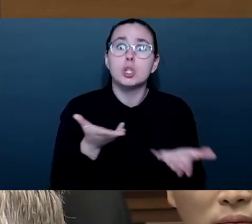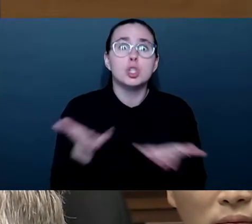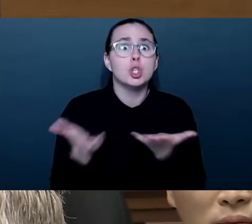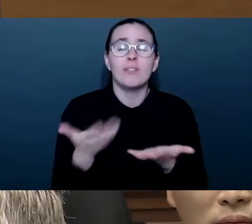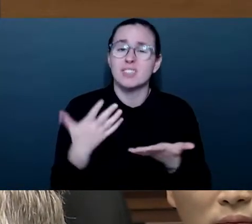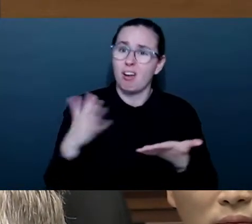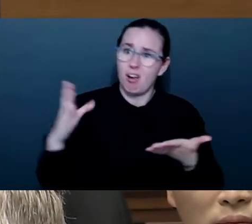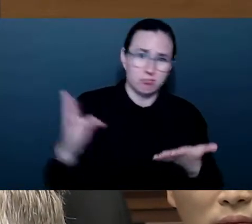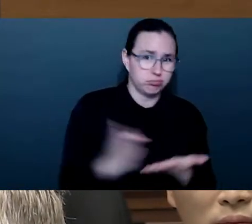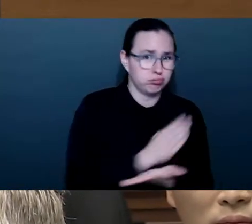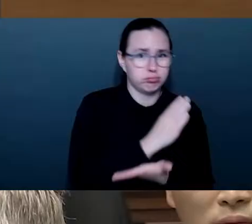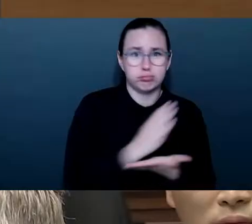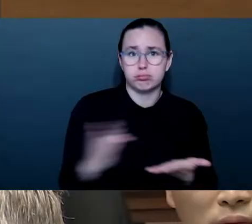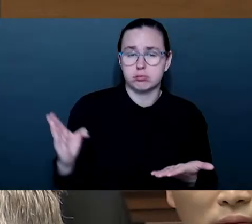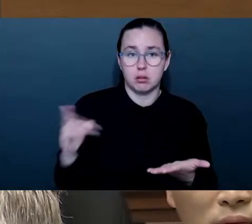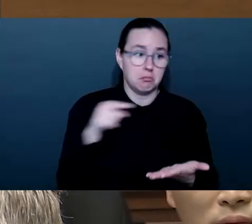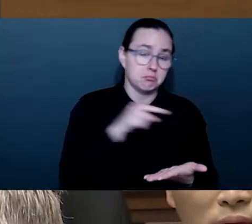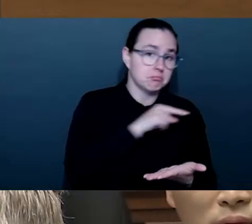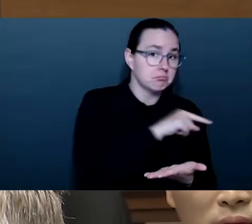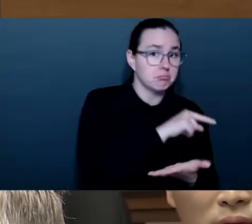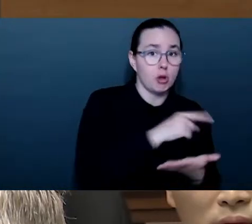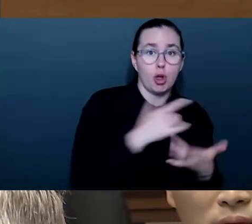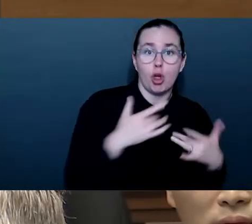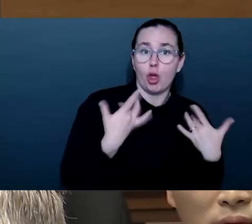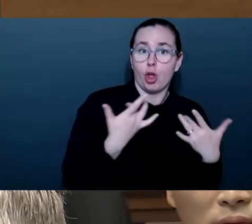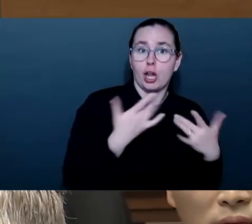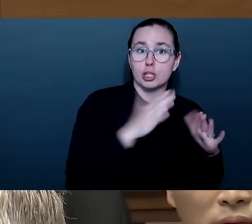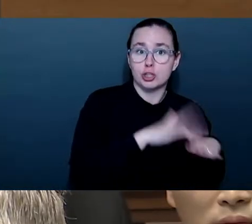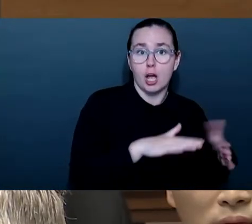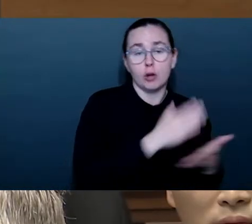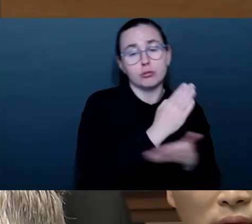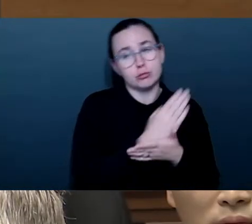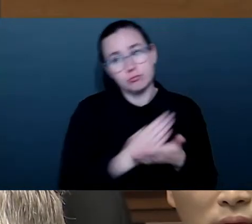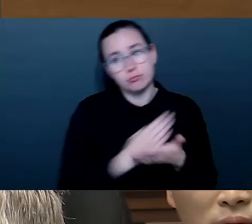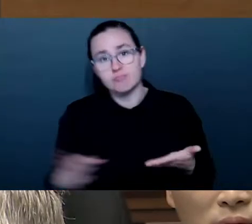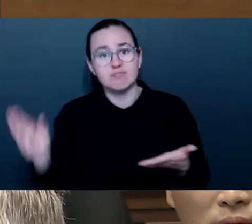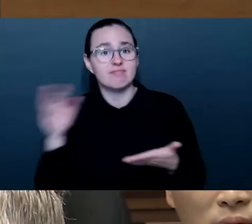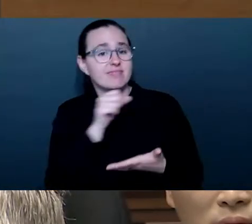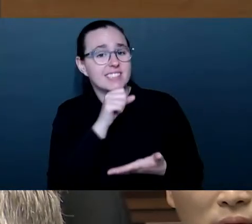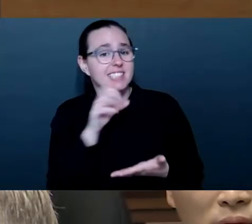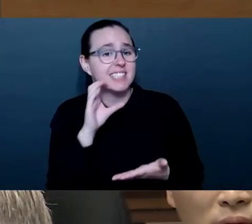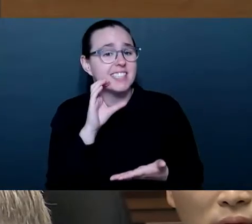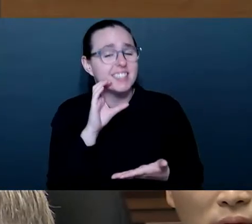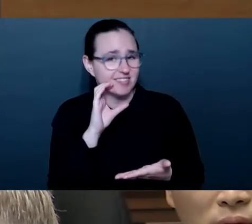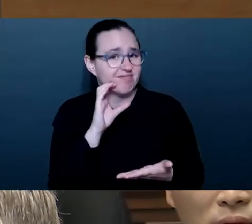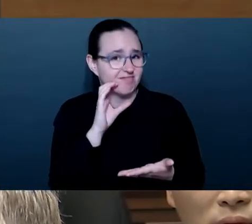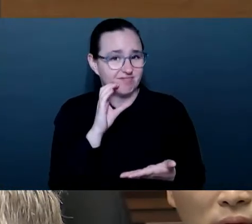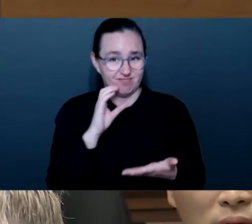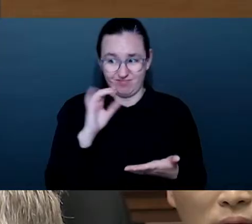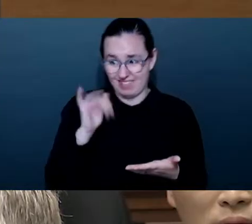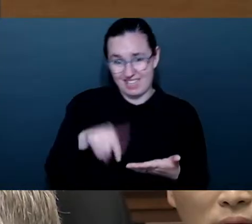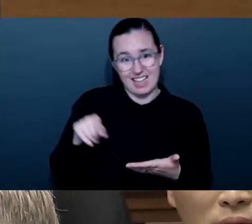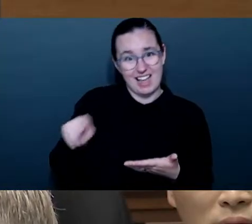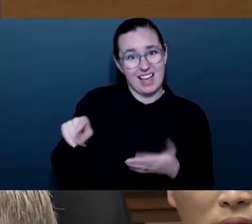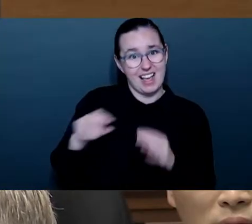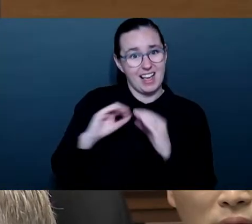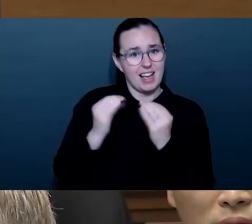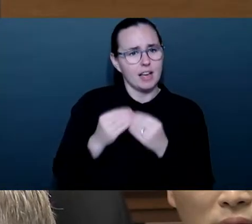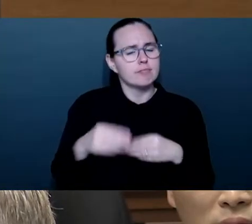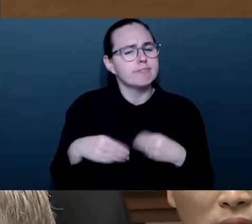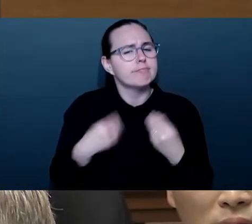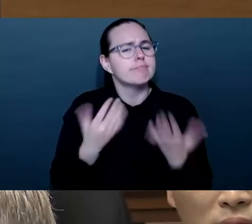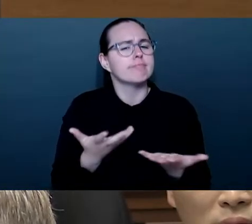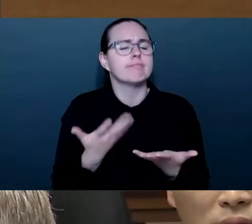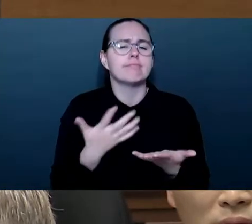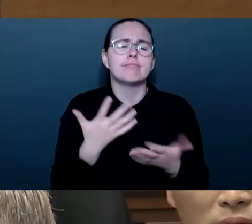parents and seniors, this society provides a safe and welcoming environment for all who seek assistance. We know